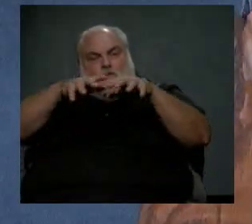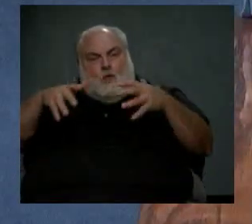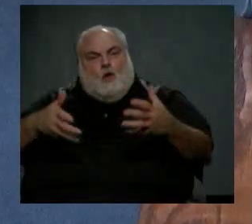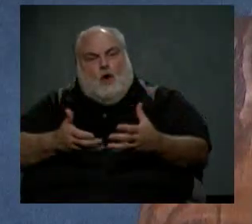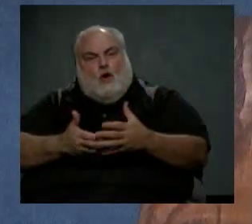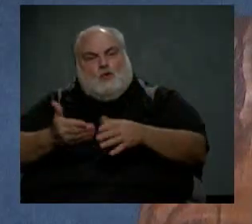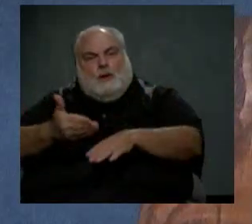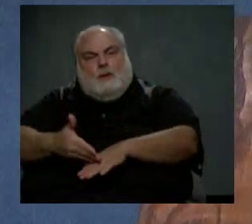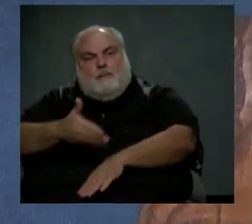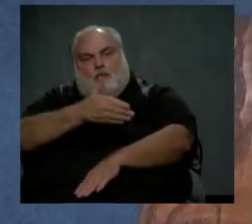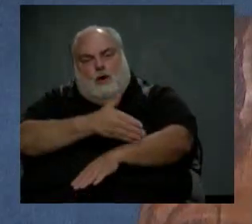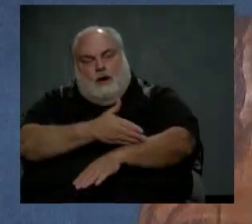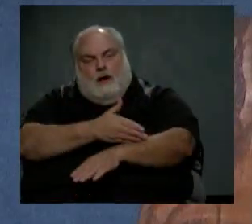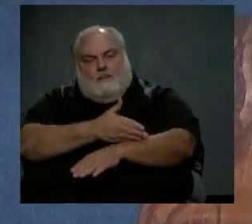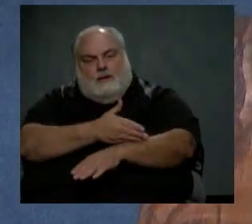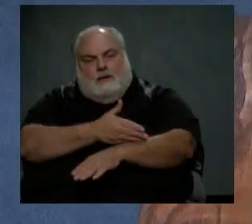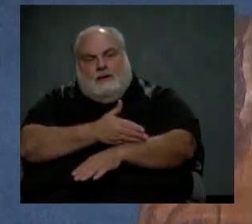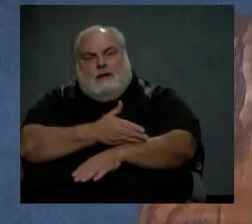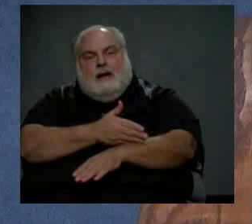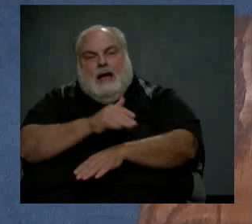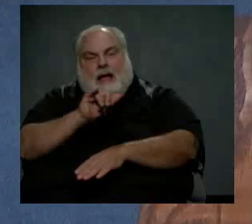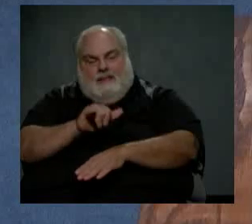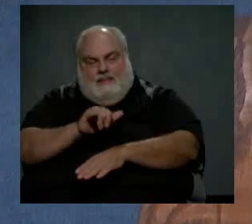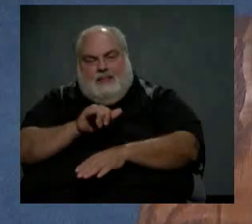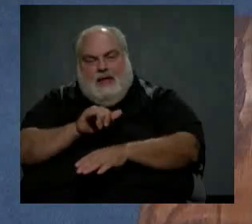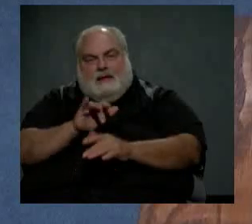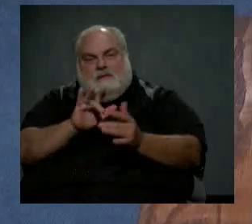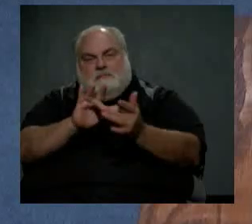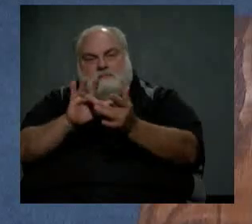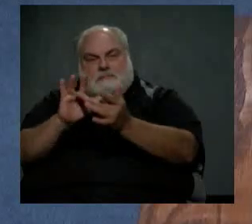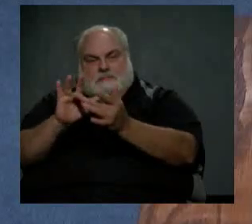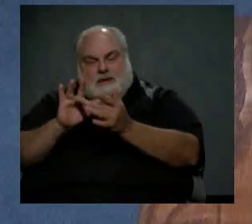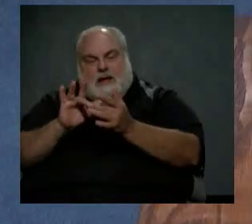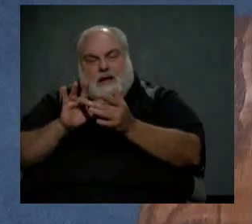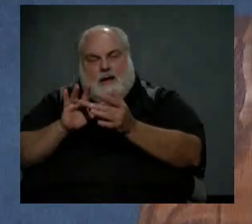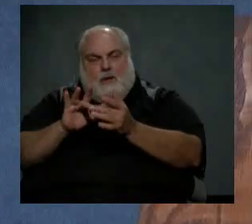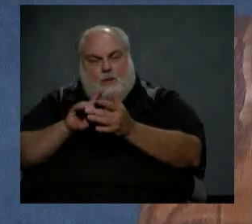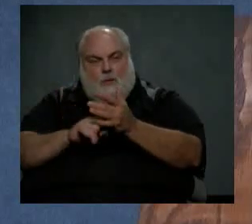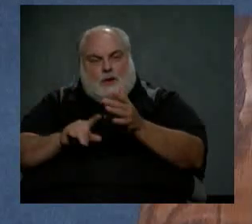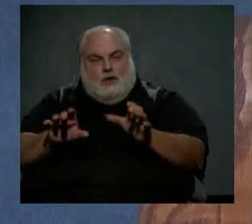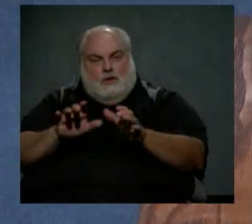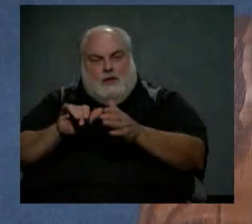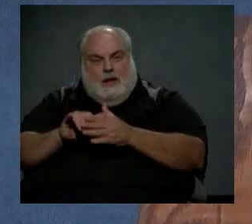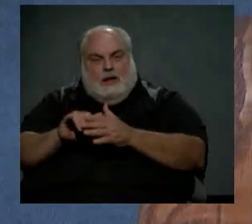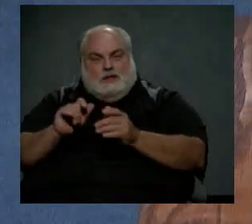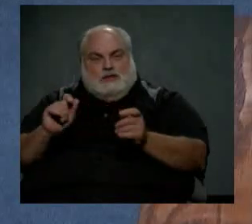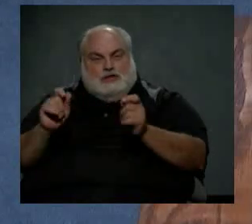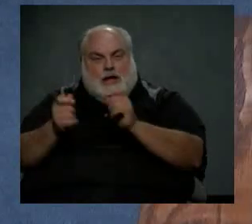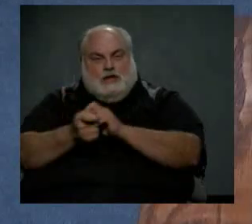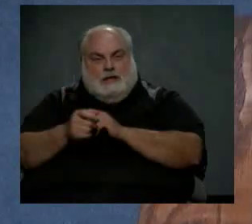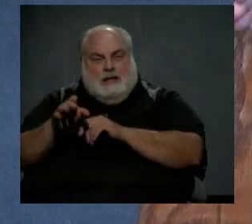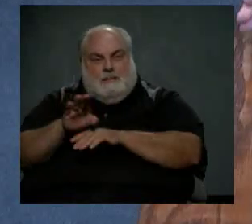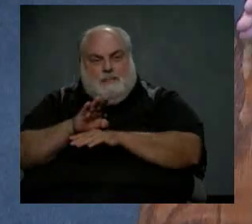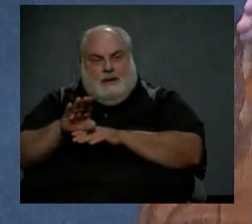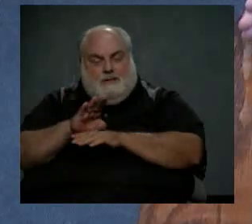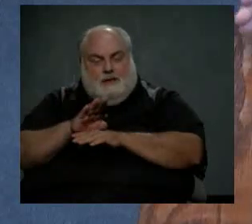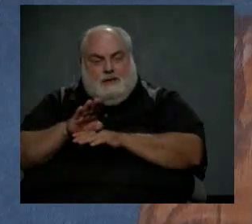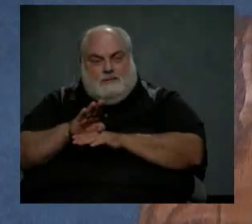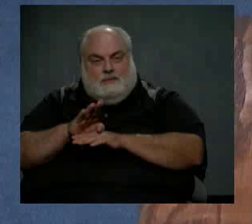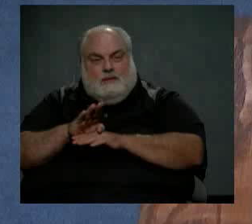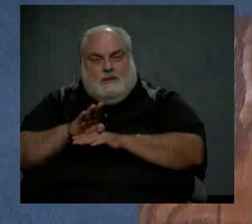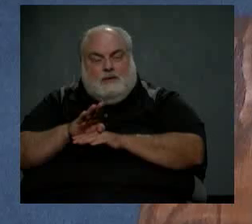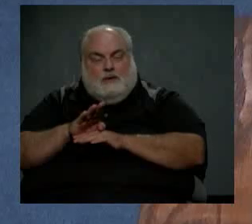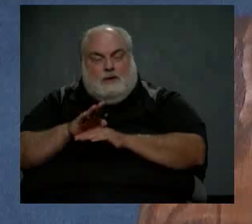to improve and expand Jim Daly's reach and really maximize what we do there, we're looking at changing the business model, the pricing